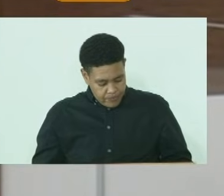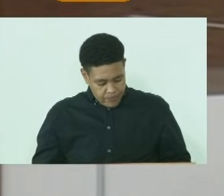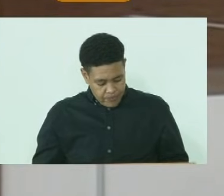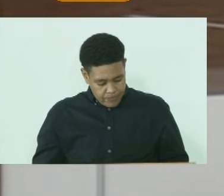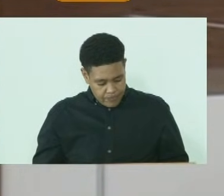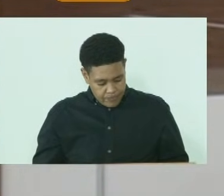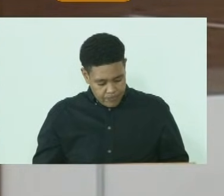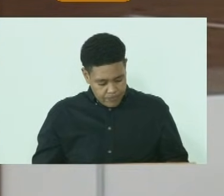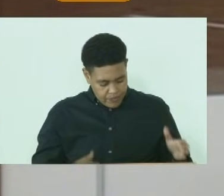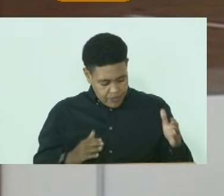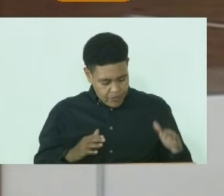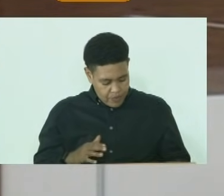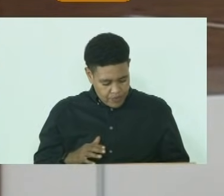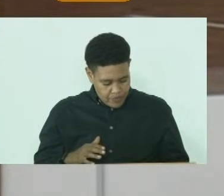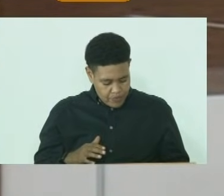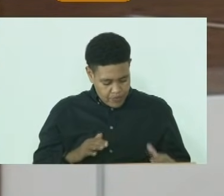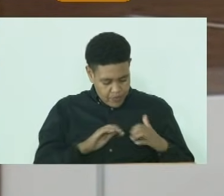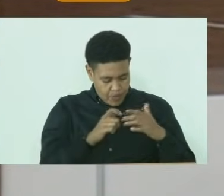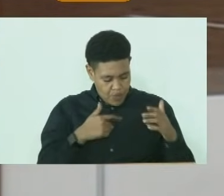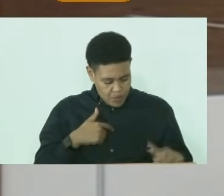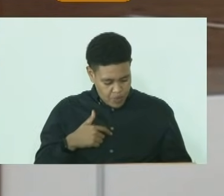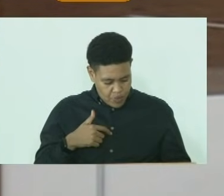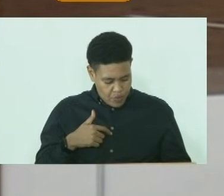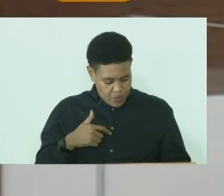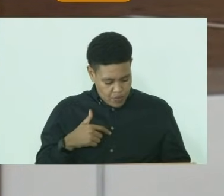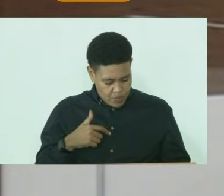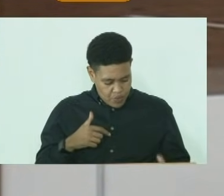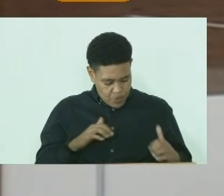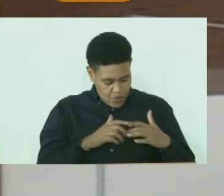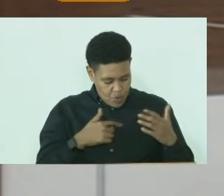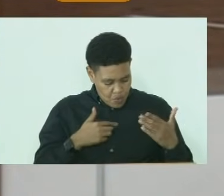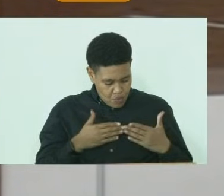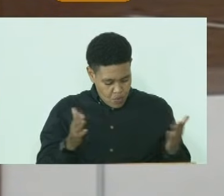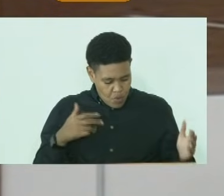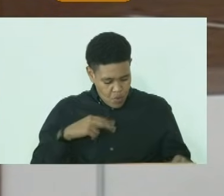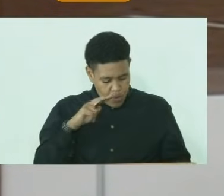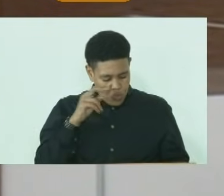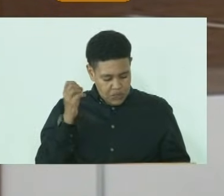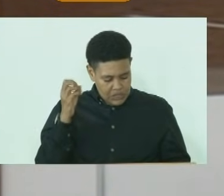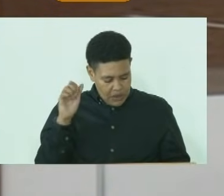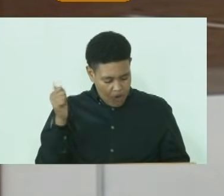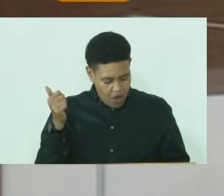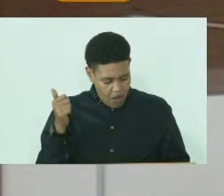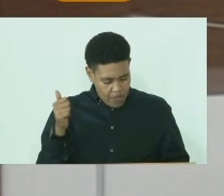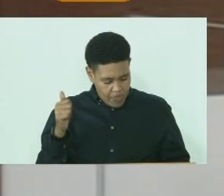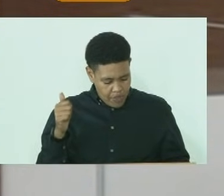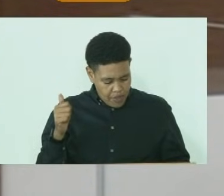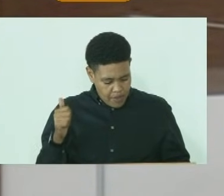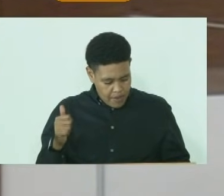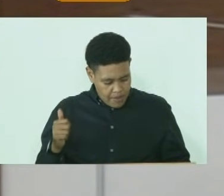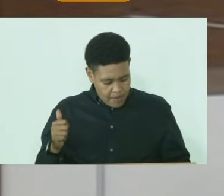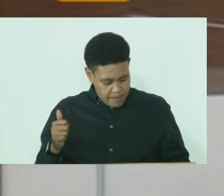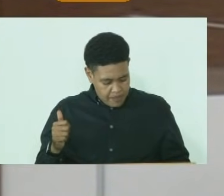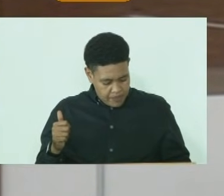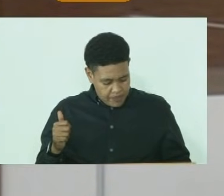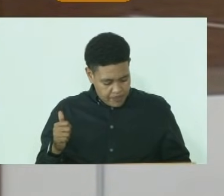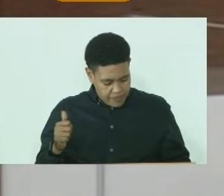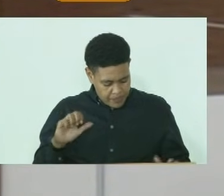out. All of them have been looked at because we have looked at several other models in different countries. So it's a bit premature on that, but